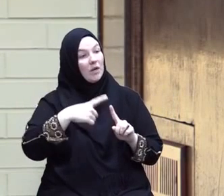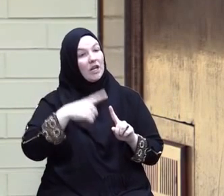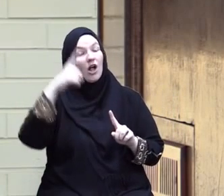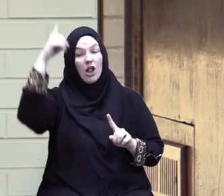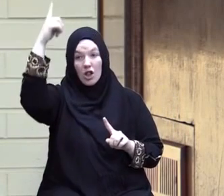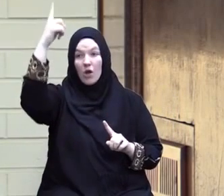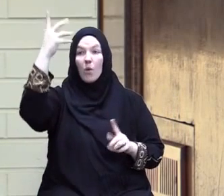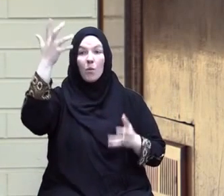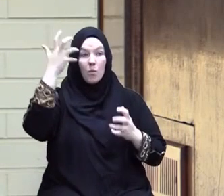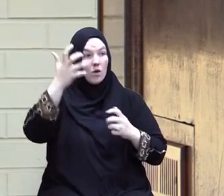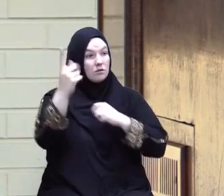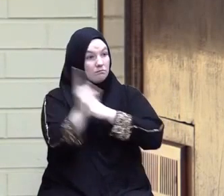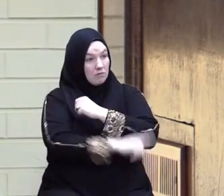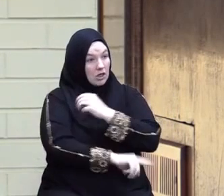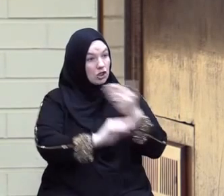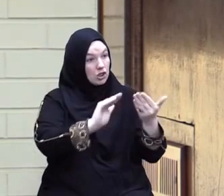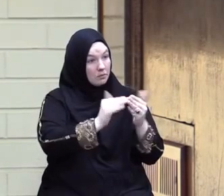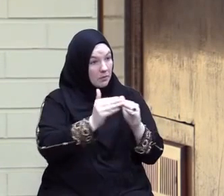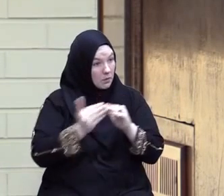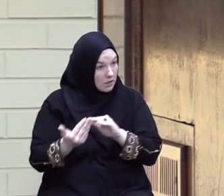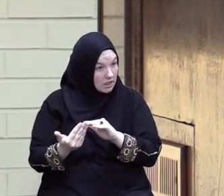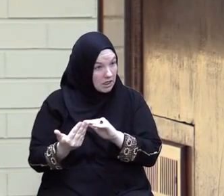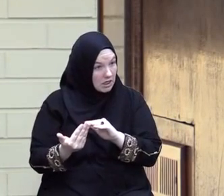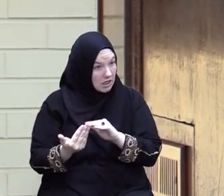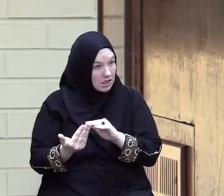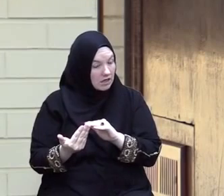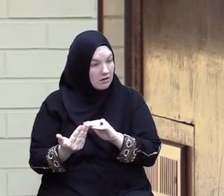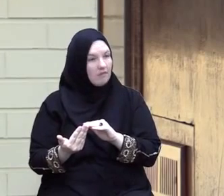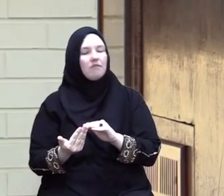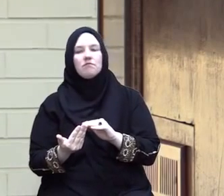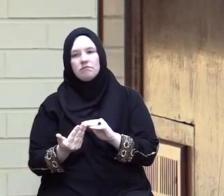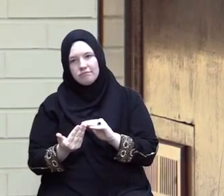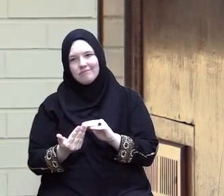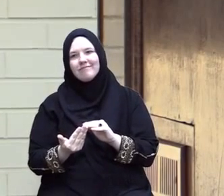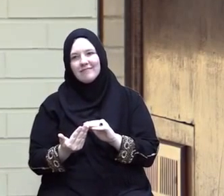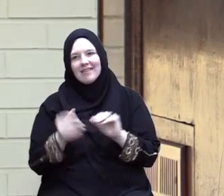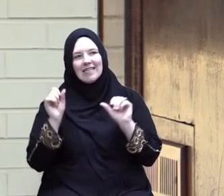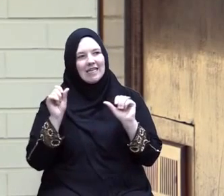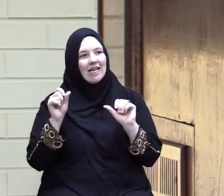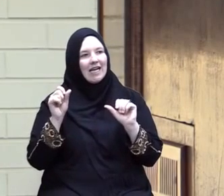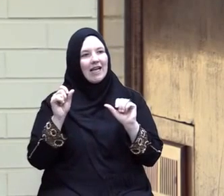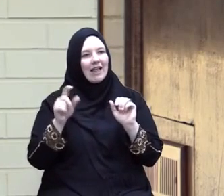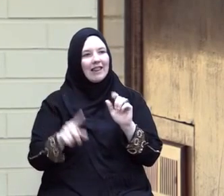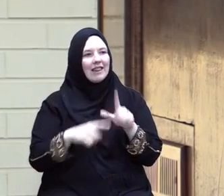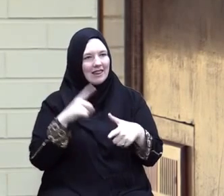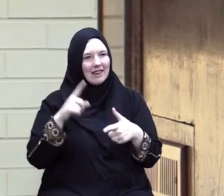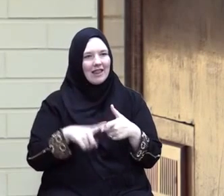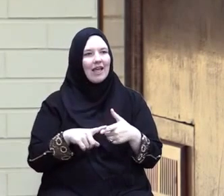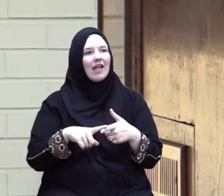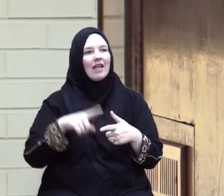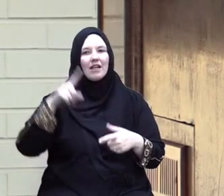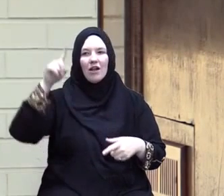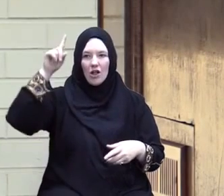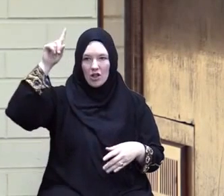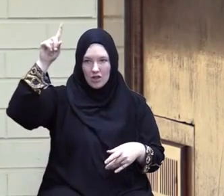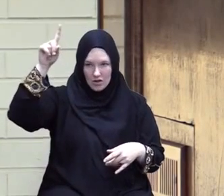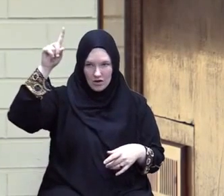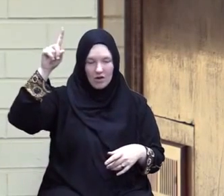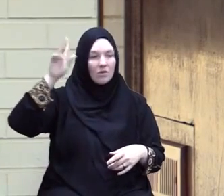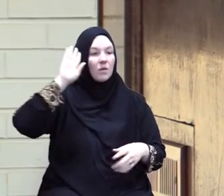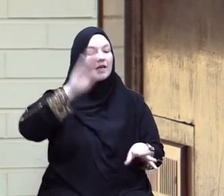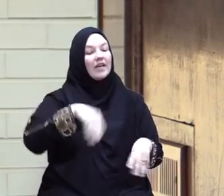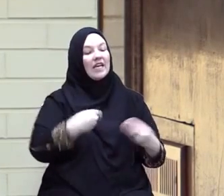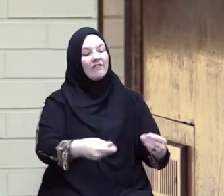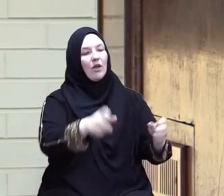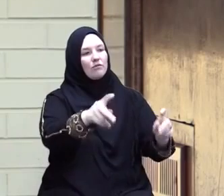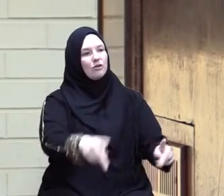a community, He would pick the elite and give them control over that community, the corrupt elite,